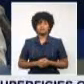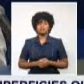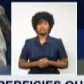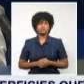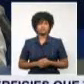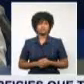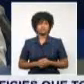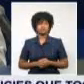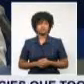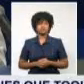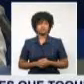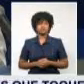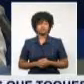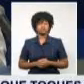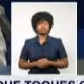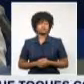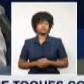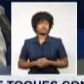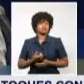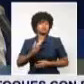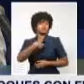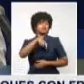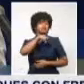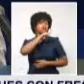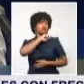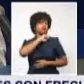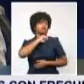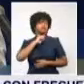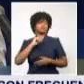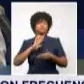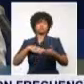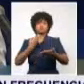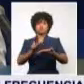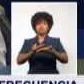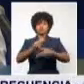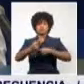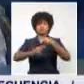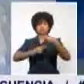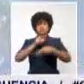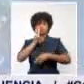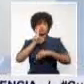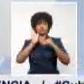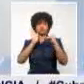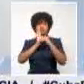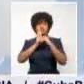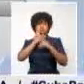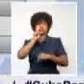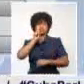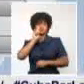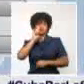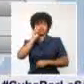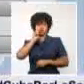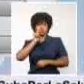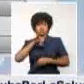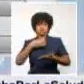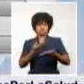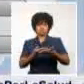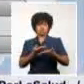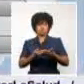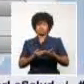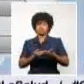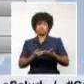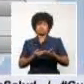positive. So there is no direct relation between the amount of people discharged and the number of people who remain